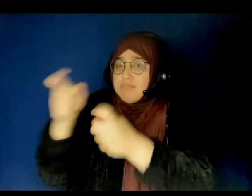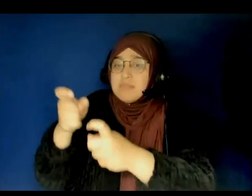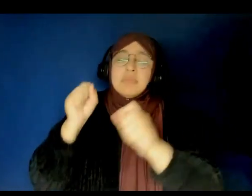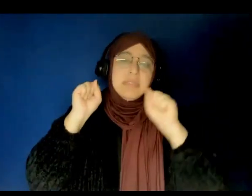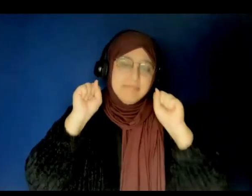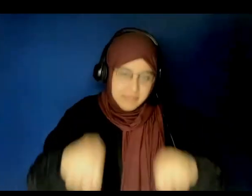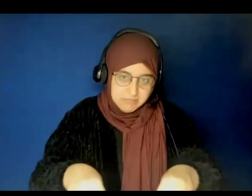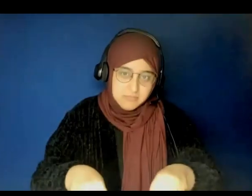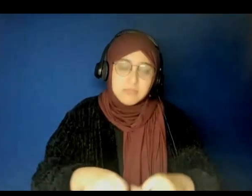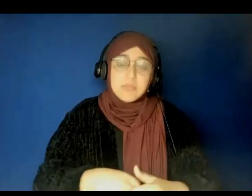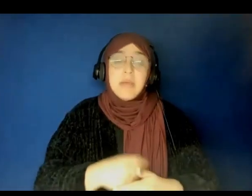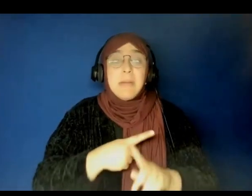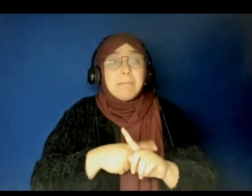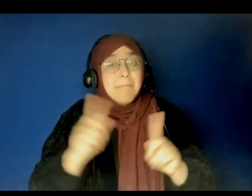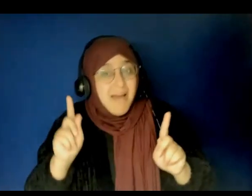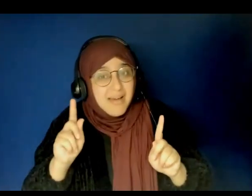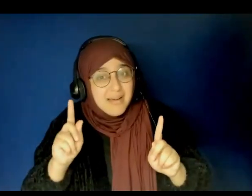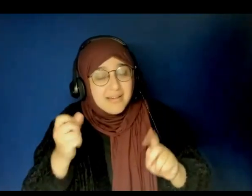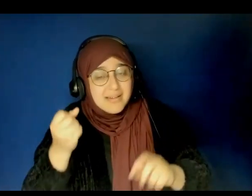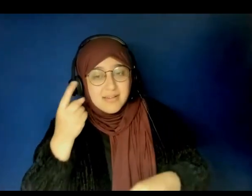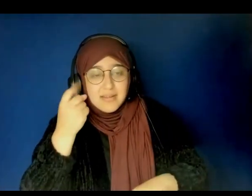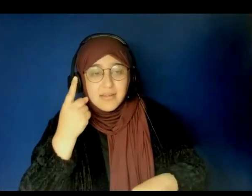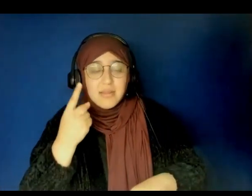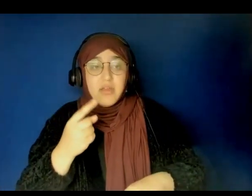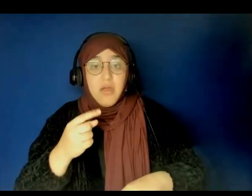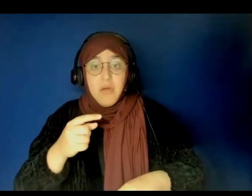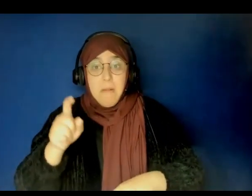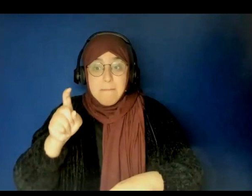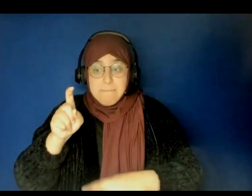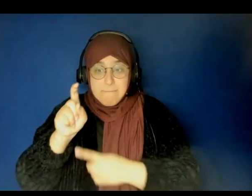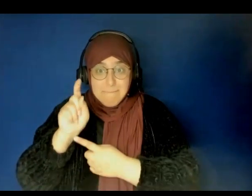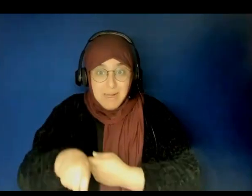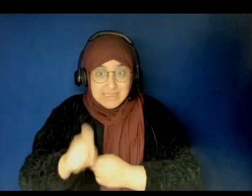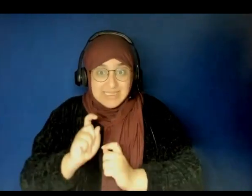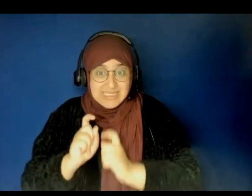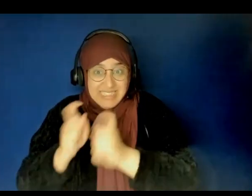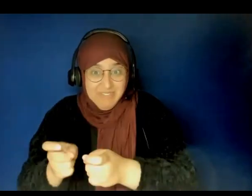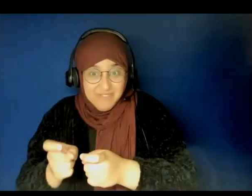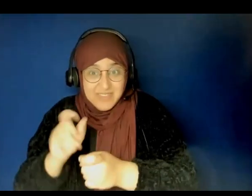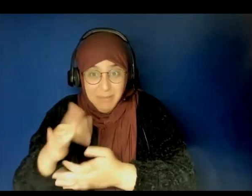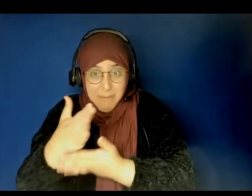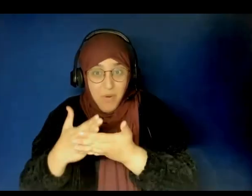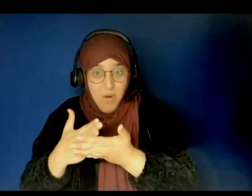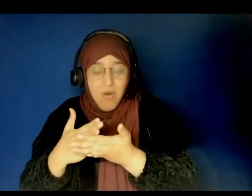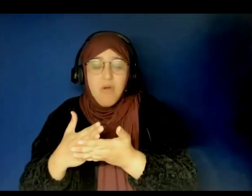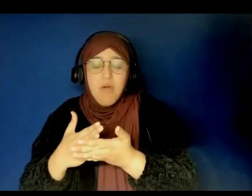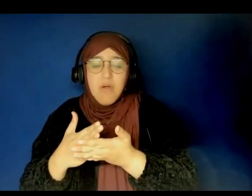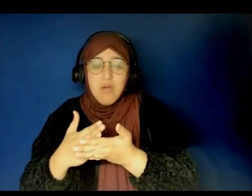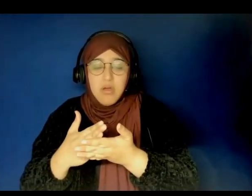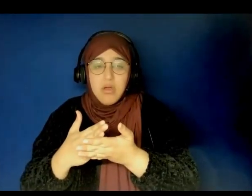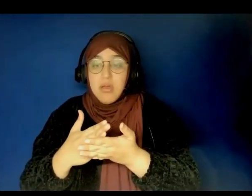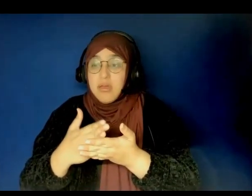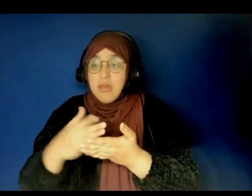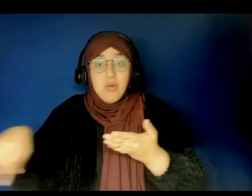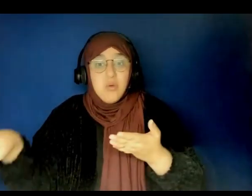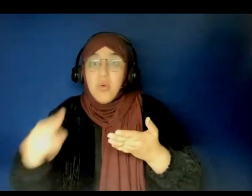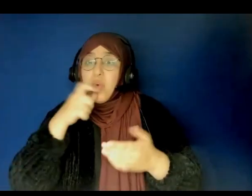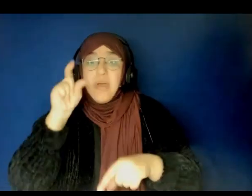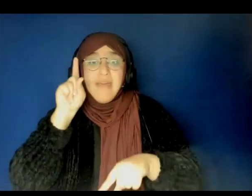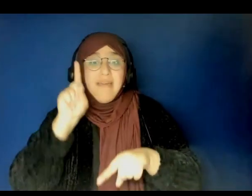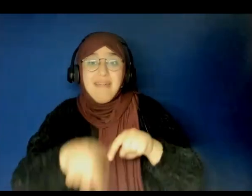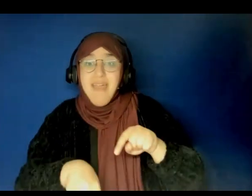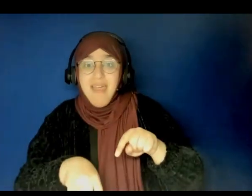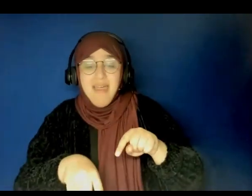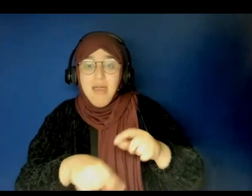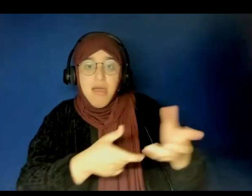the designated must give to portions, then those who cannot inherit from you, somebody